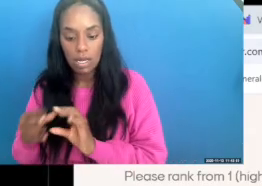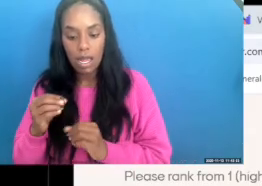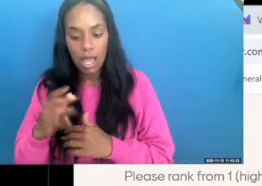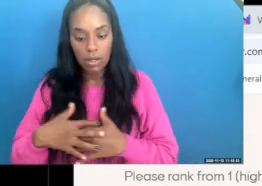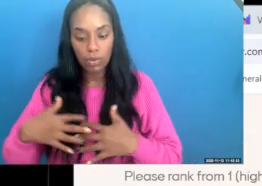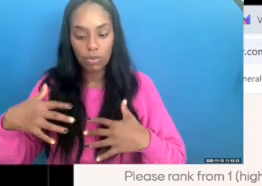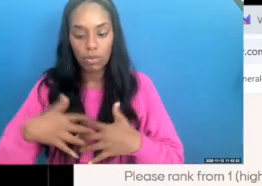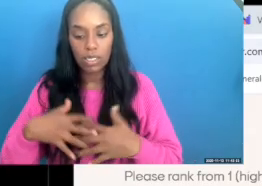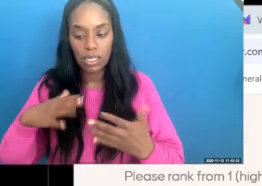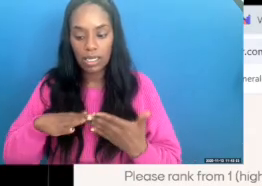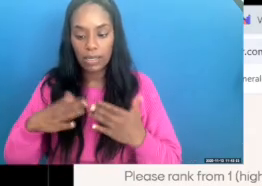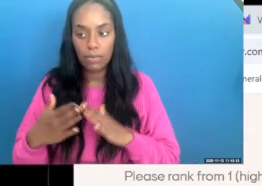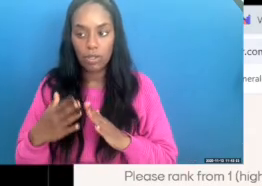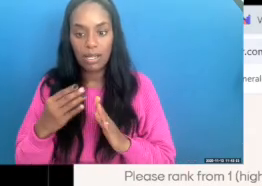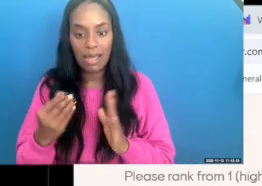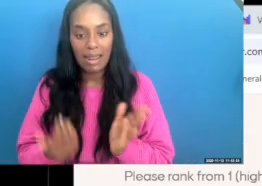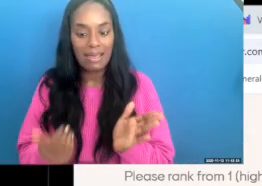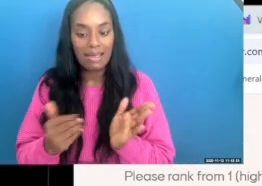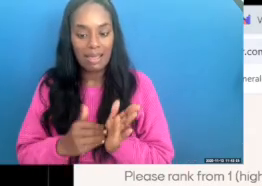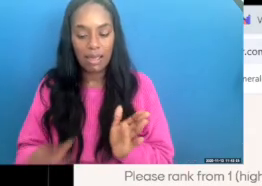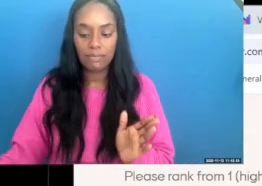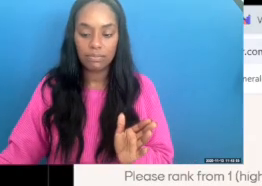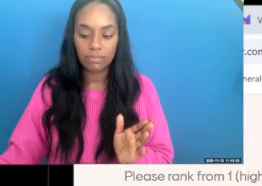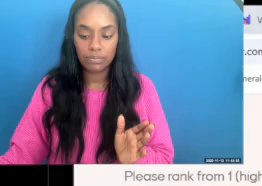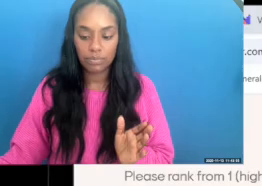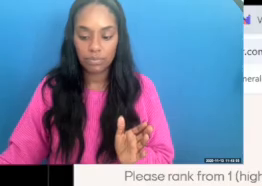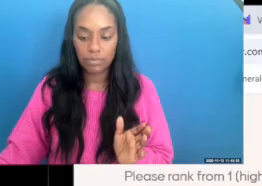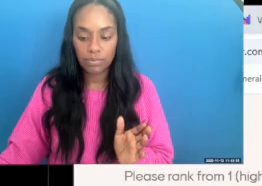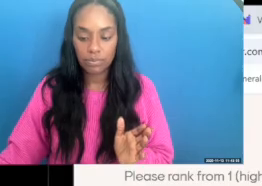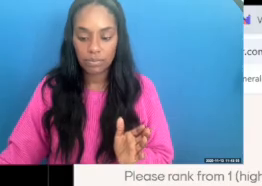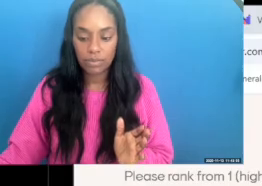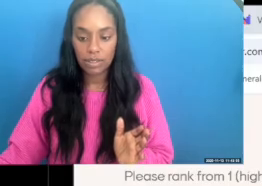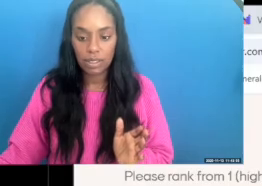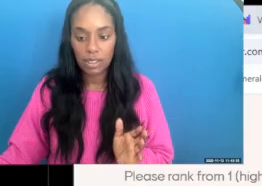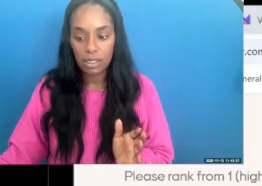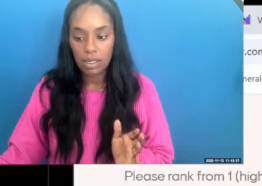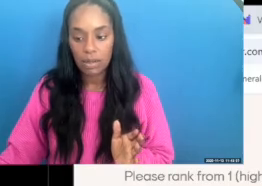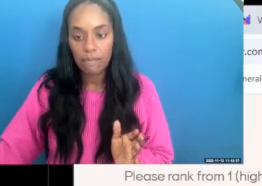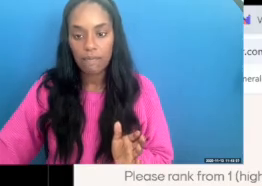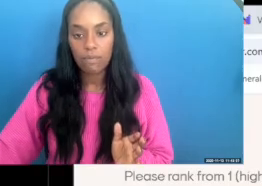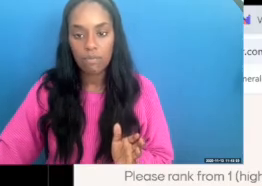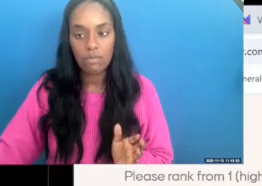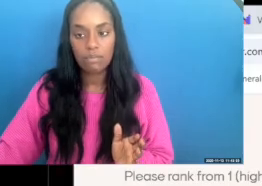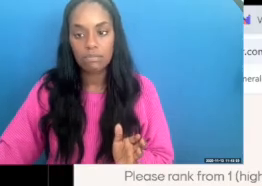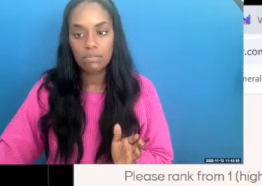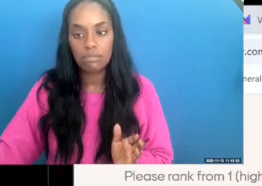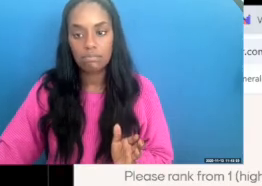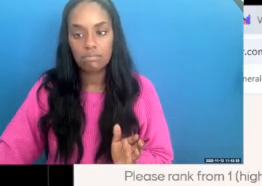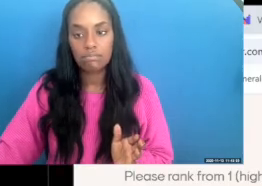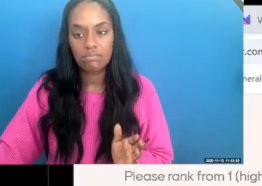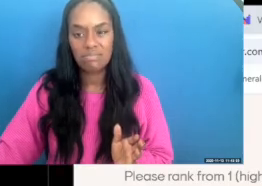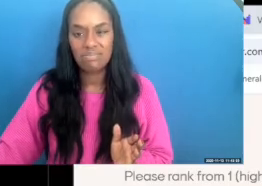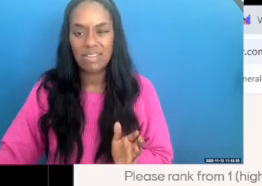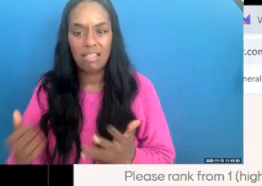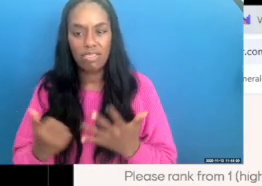community-based mobility solution. It's culturally relevant, it's rooted in community. And